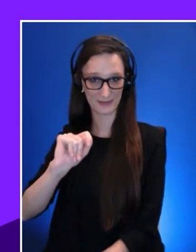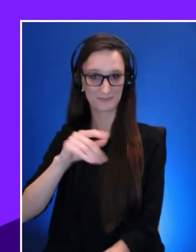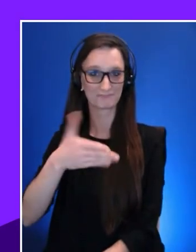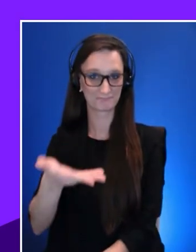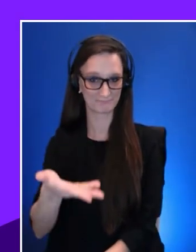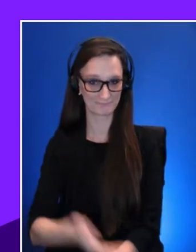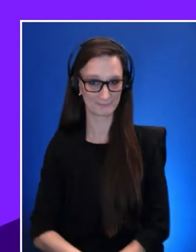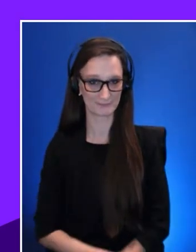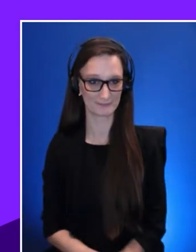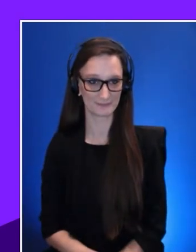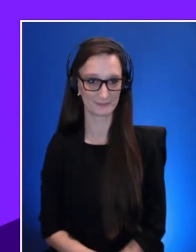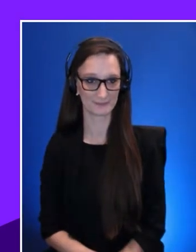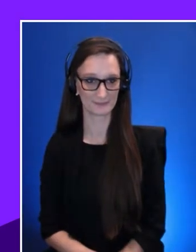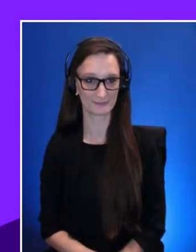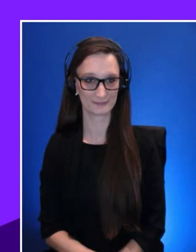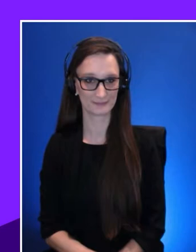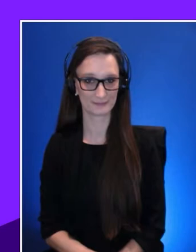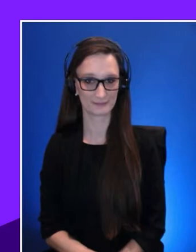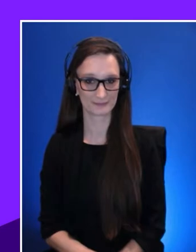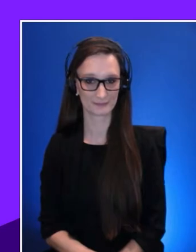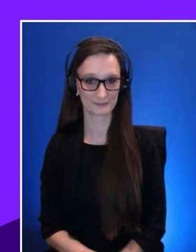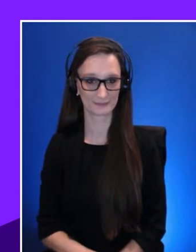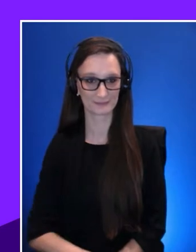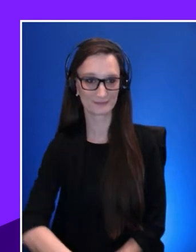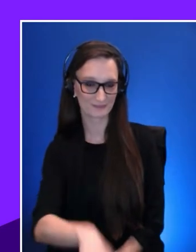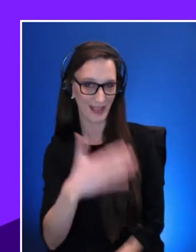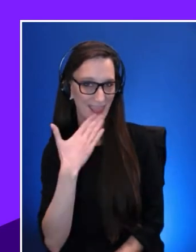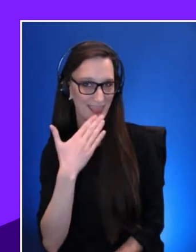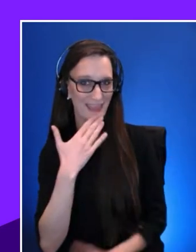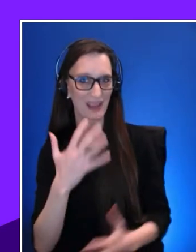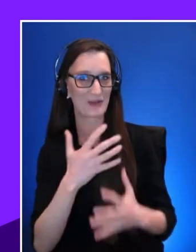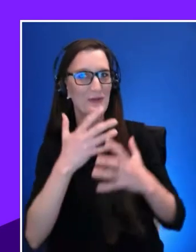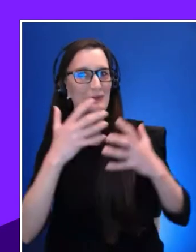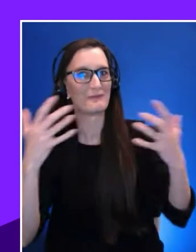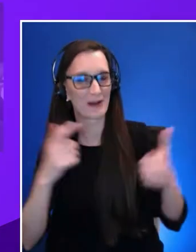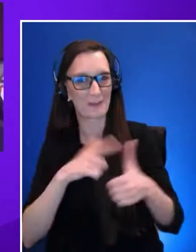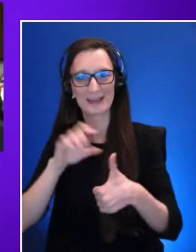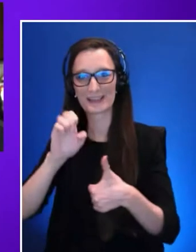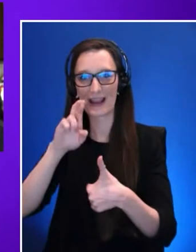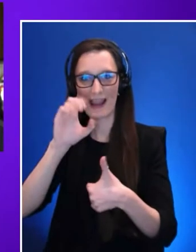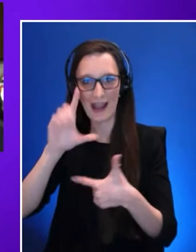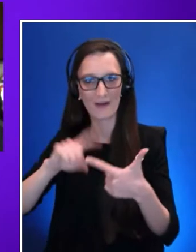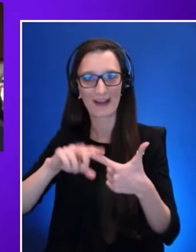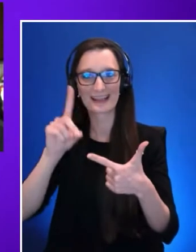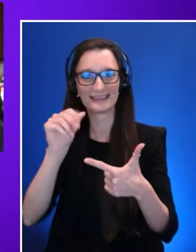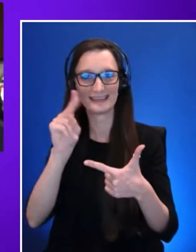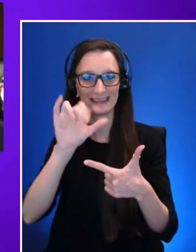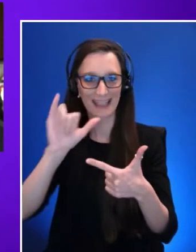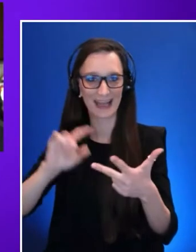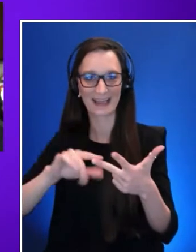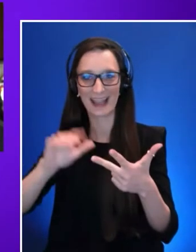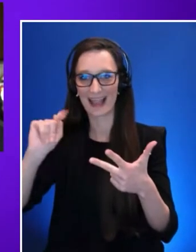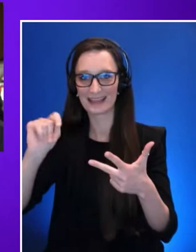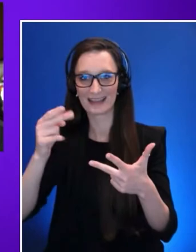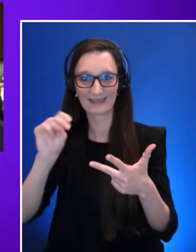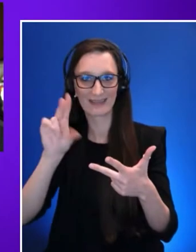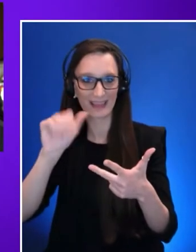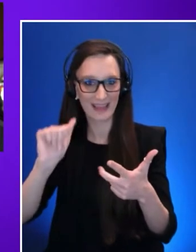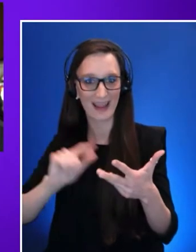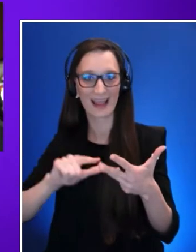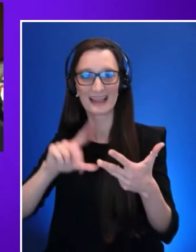Thank you very much, Erik, Danny, Athena, Delbert, and Damián, for sharing your insights, your advocacy, and